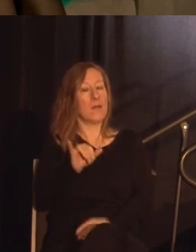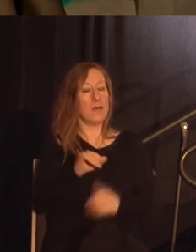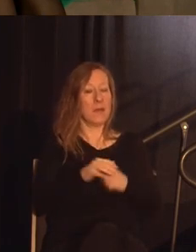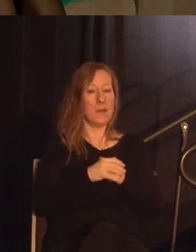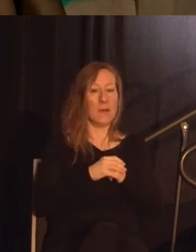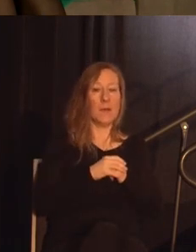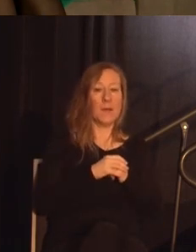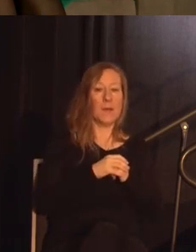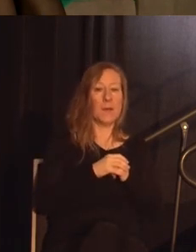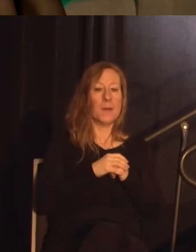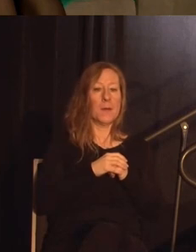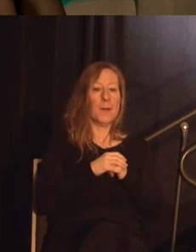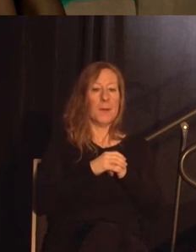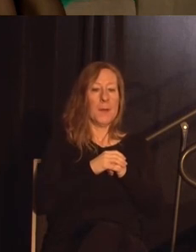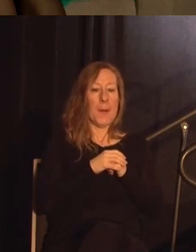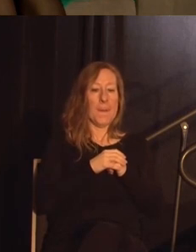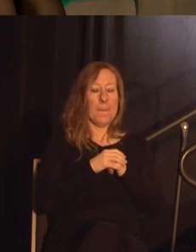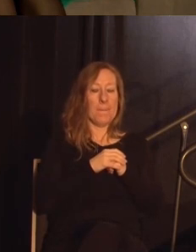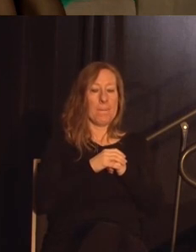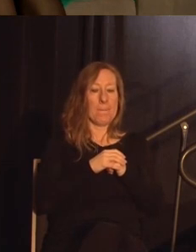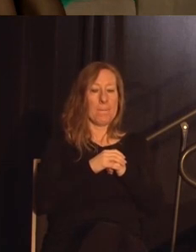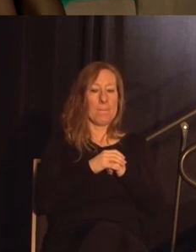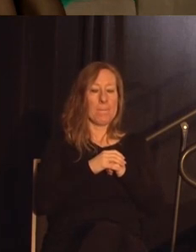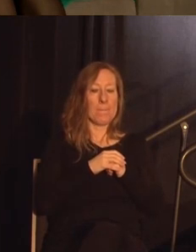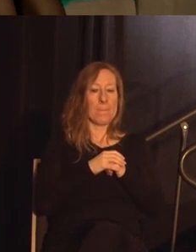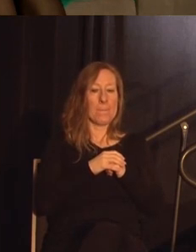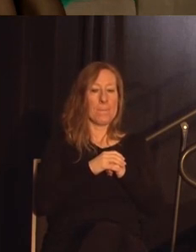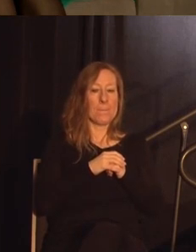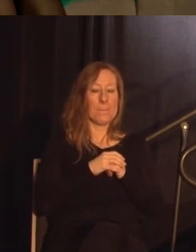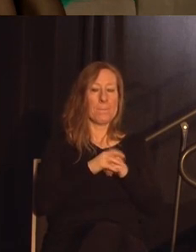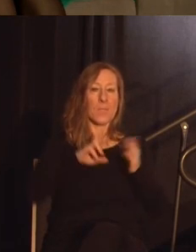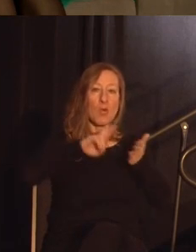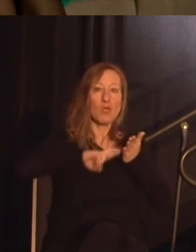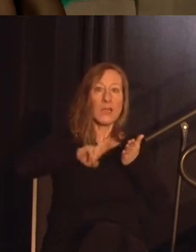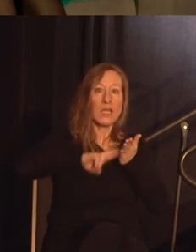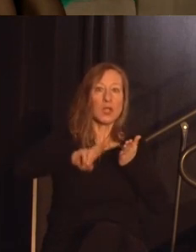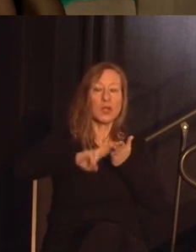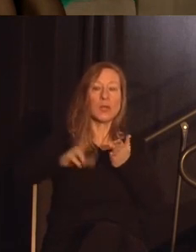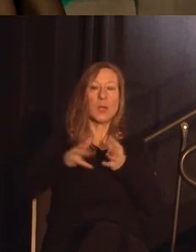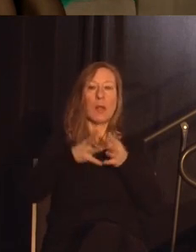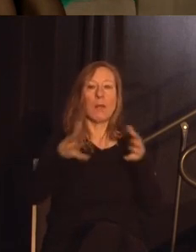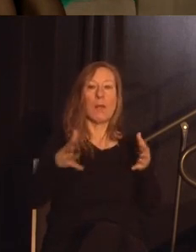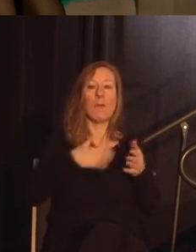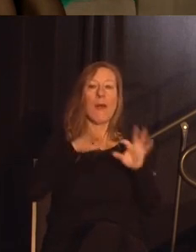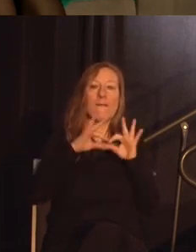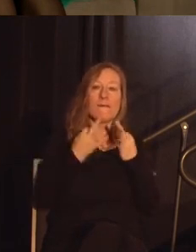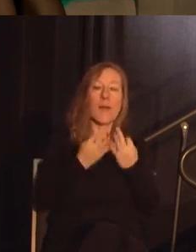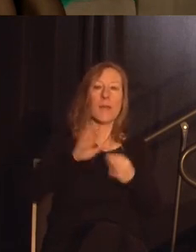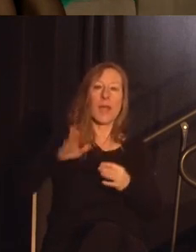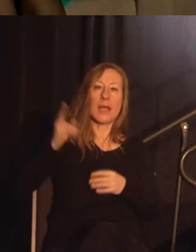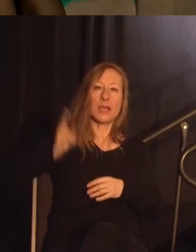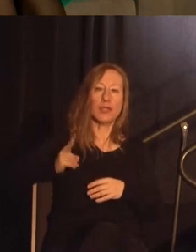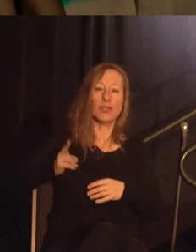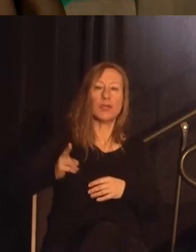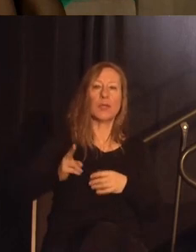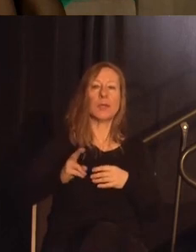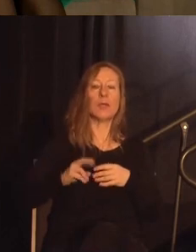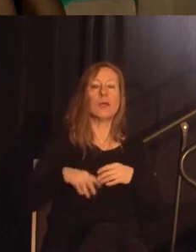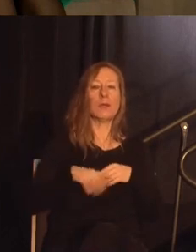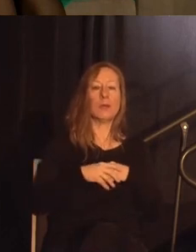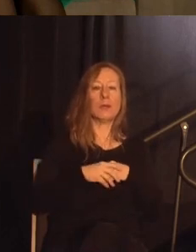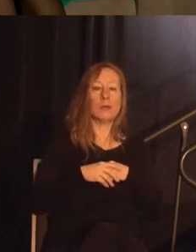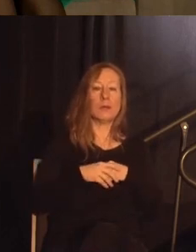about kind of like the difficulty of researching a lot of my family's history that's oftentimes